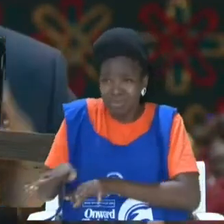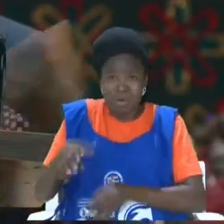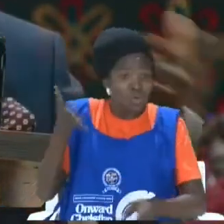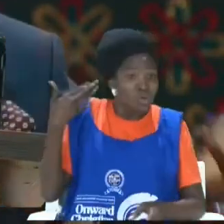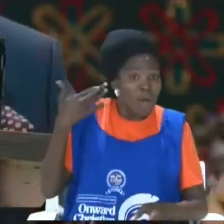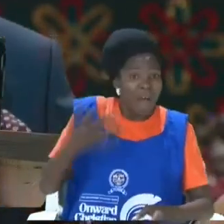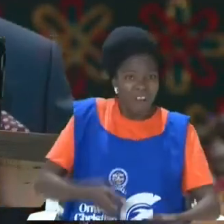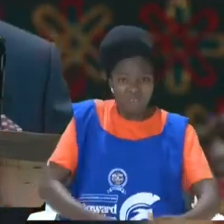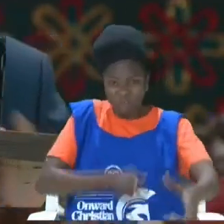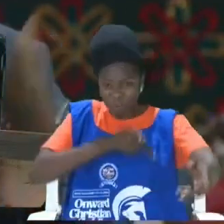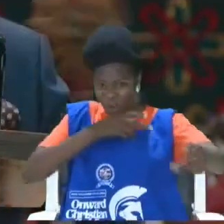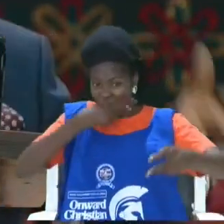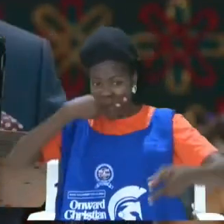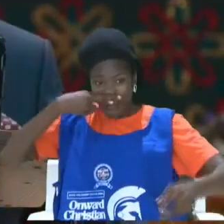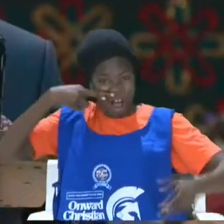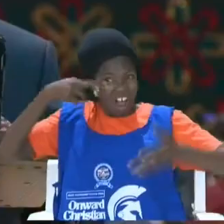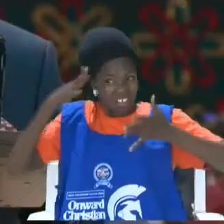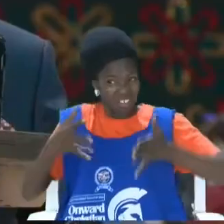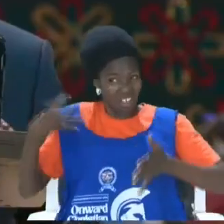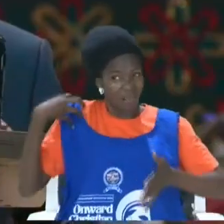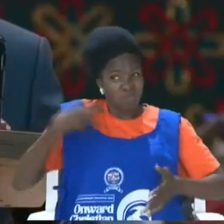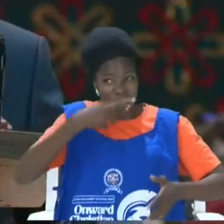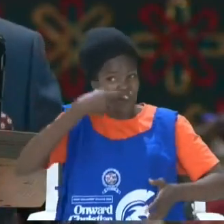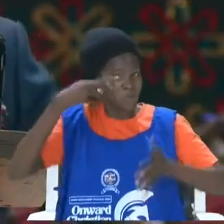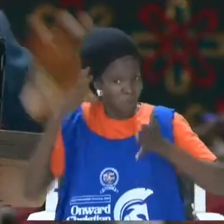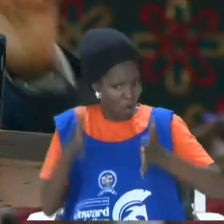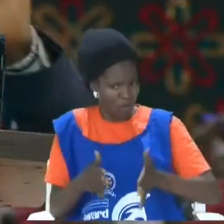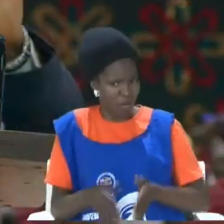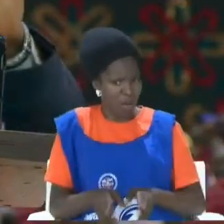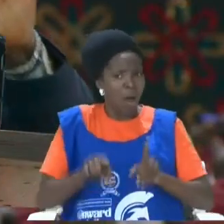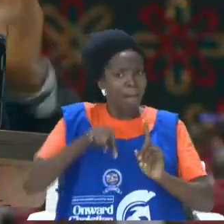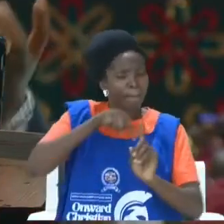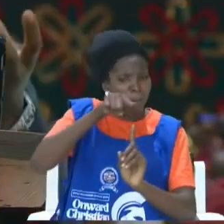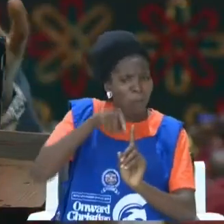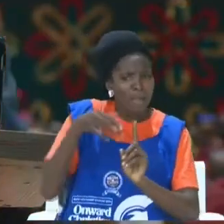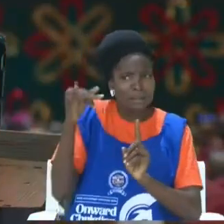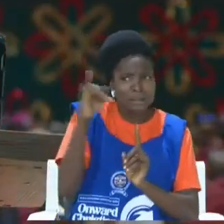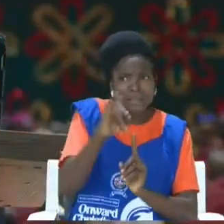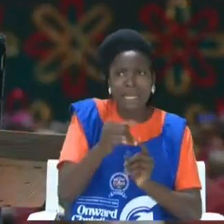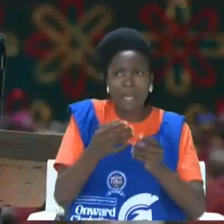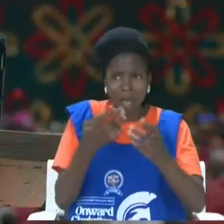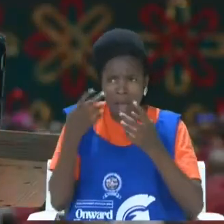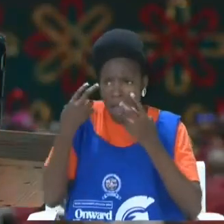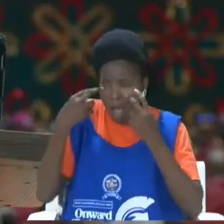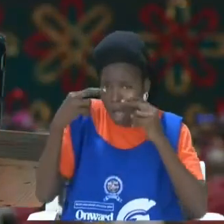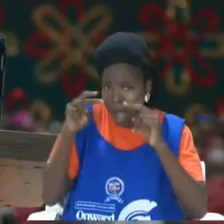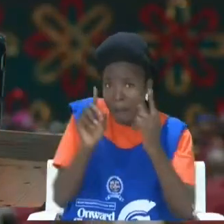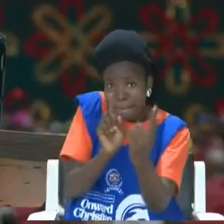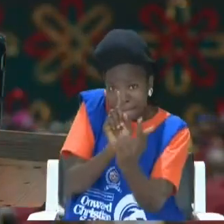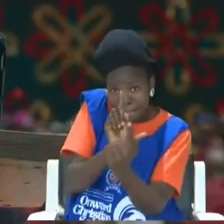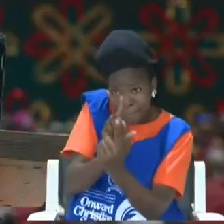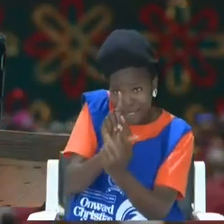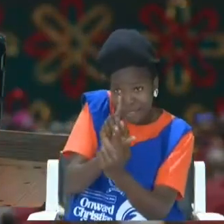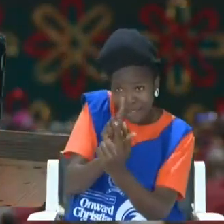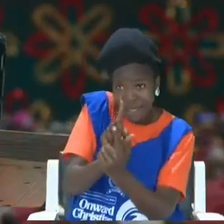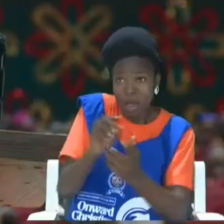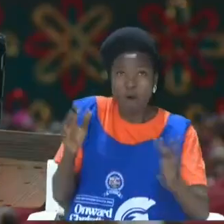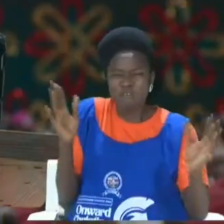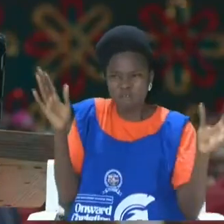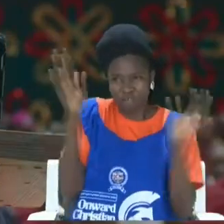assassins, armed robbers, all manner of people. But when their lives encountered that wind of